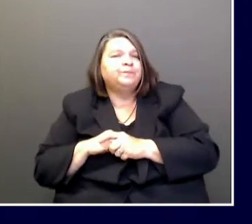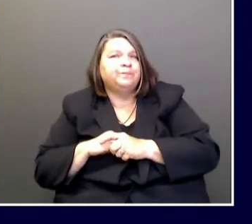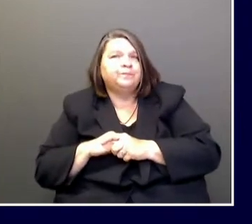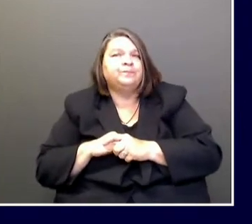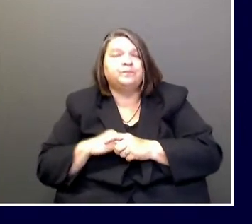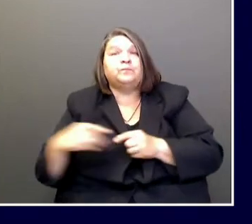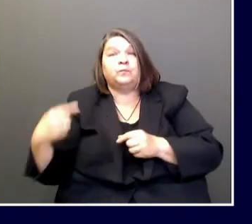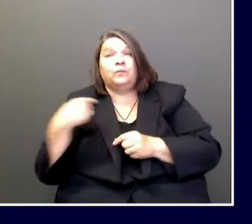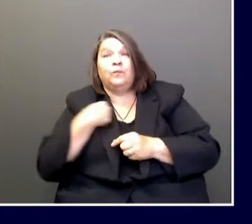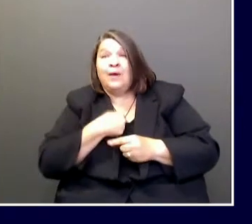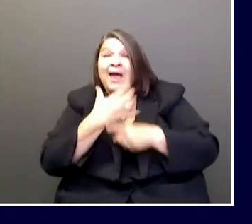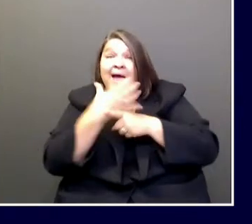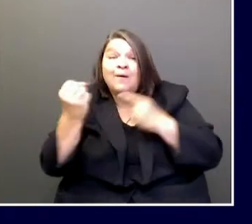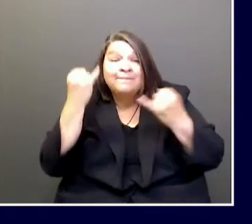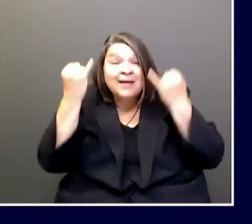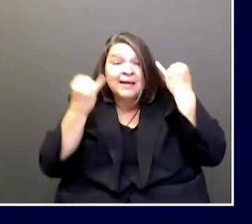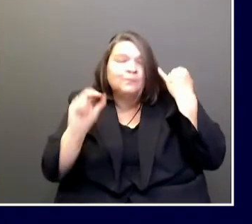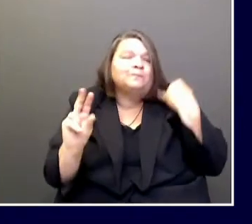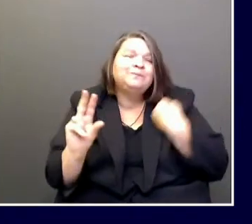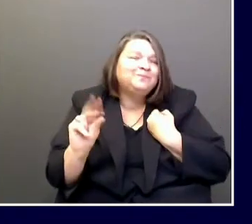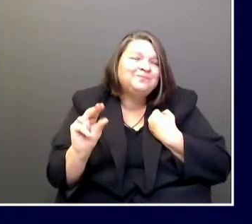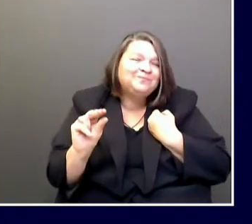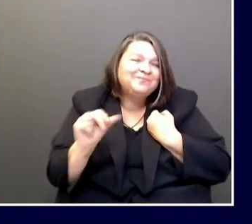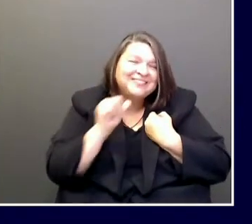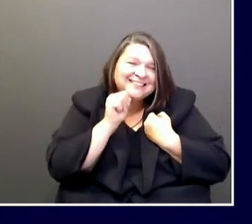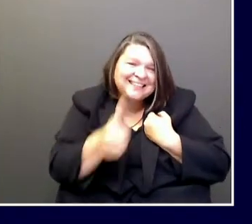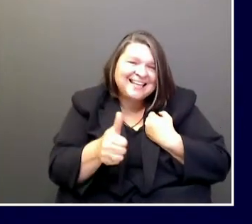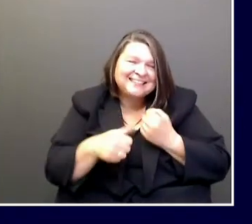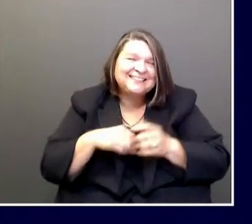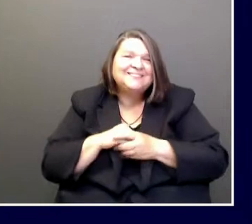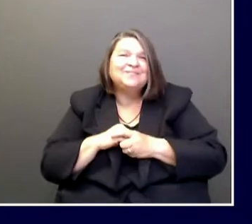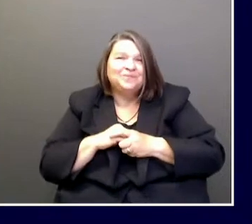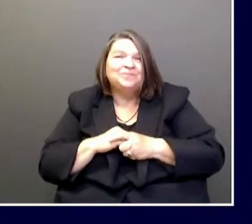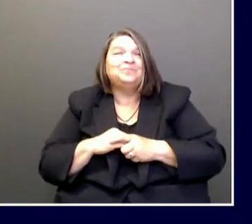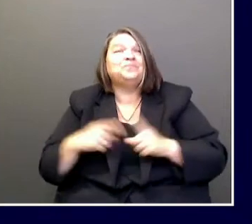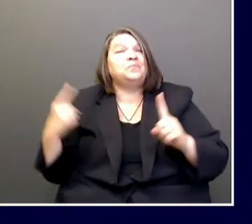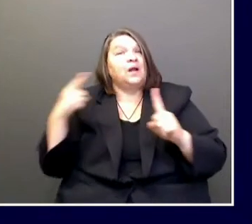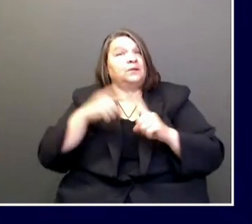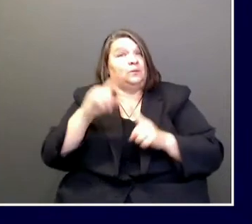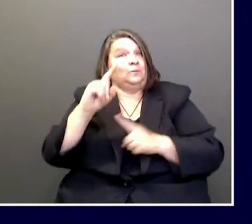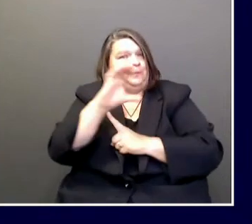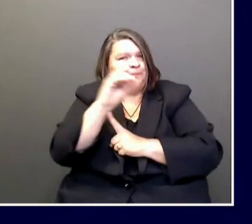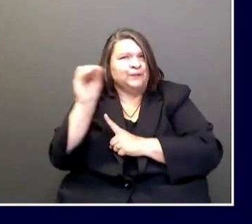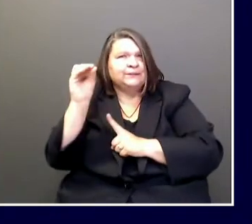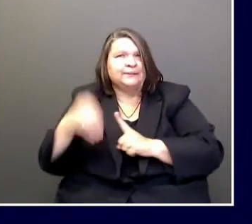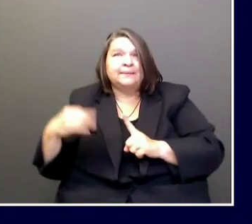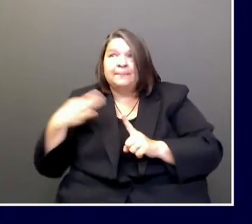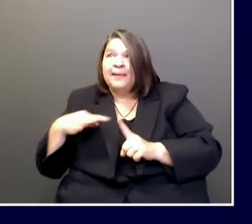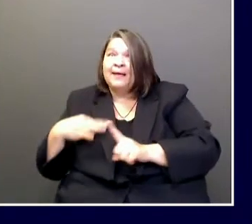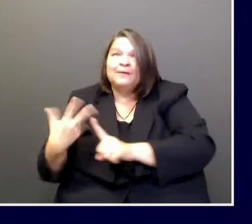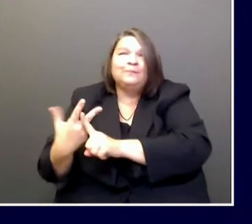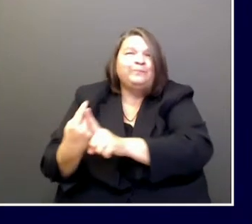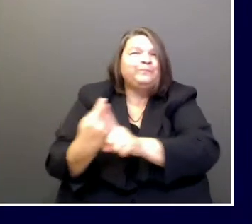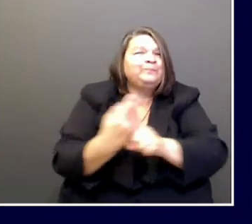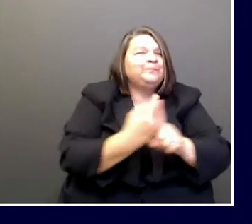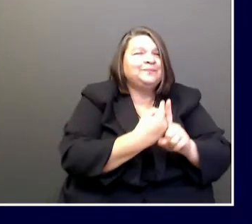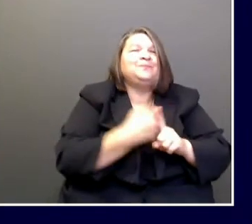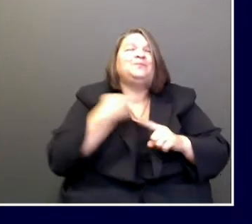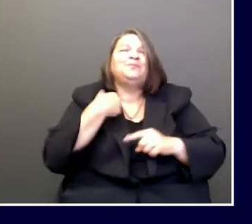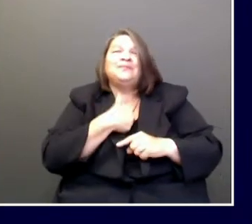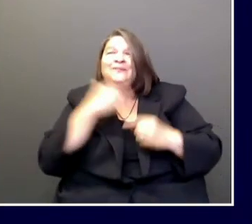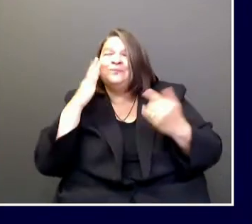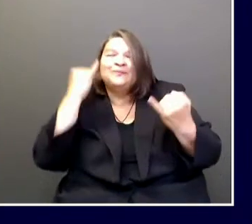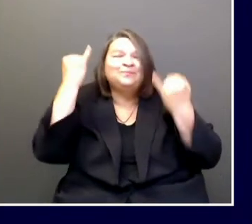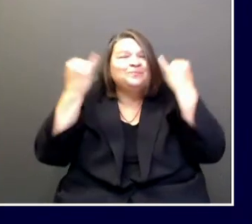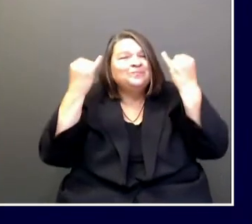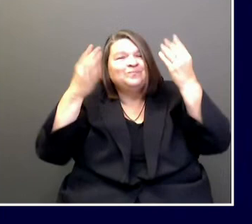Maine vaccinated until 100% of our population is vaccinated. Exactly. Thank you both. Yep, thanks, Eric. And let me go